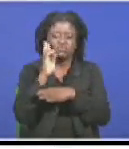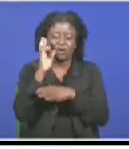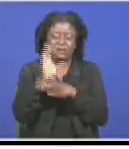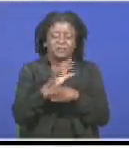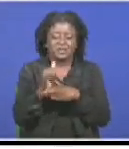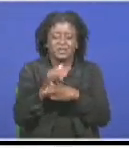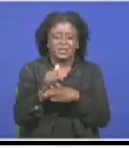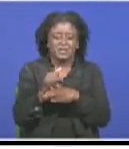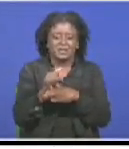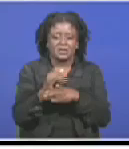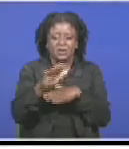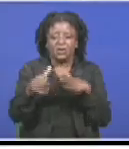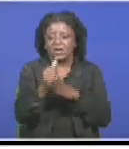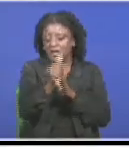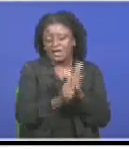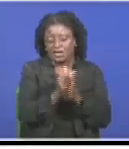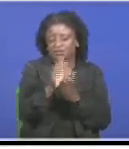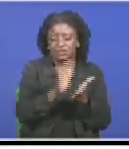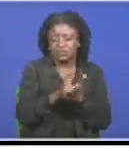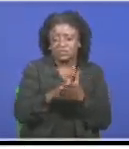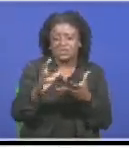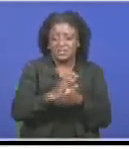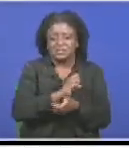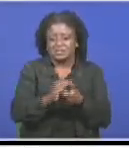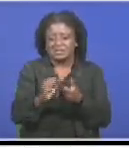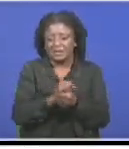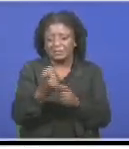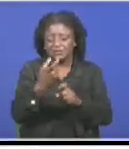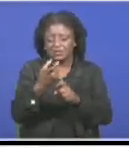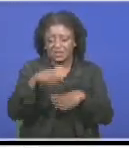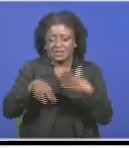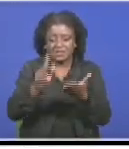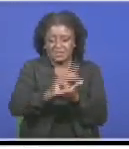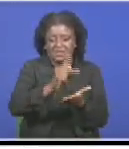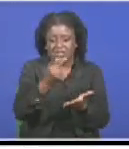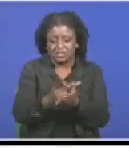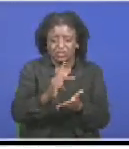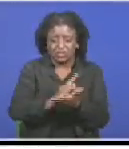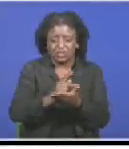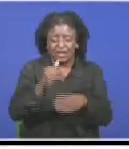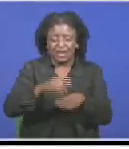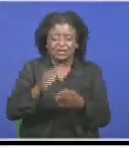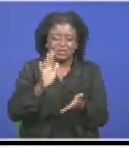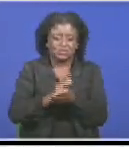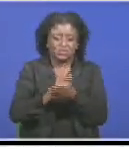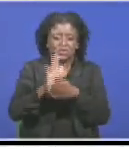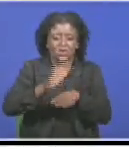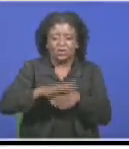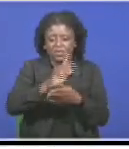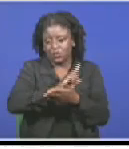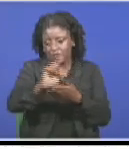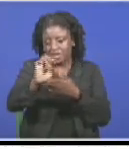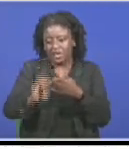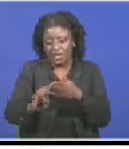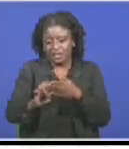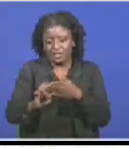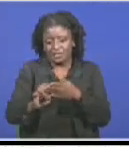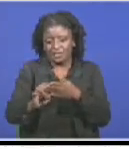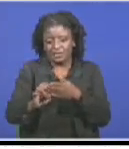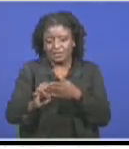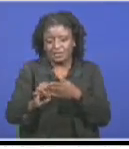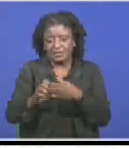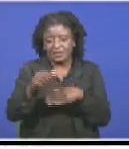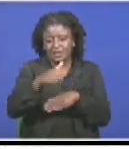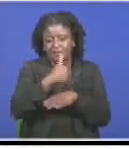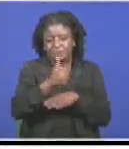the damage sustained from an electrical fire in the kitchen of the Rumkey All-Age School on the weekend. Rumkey's Chief Counselor Craig Gator explained how